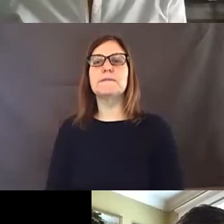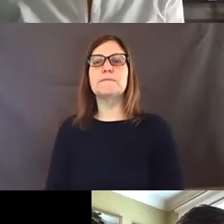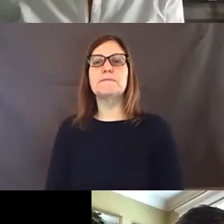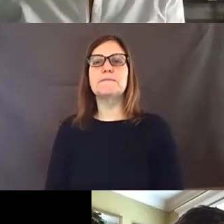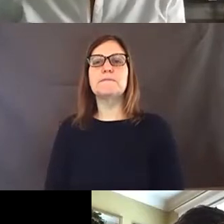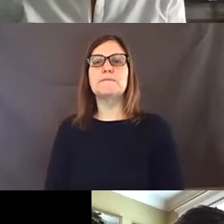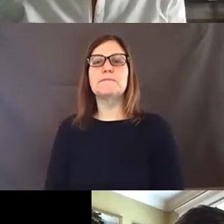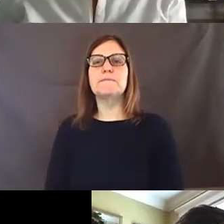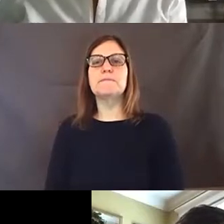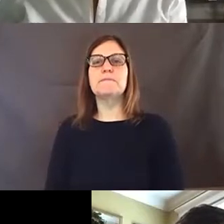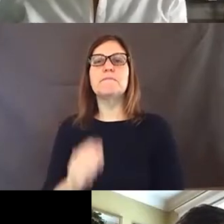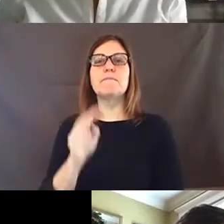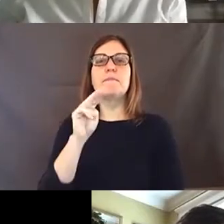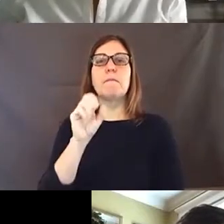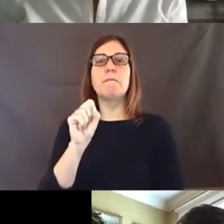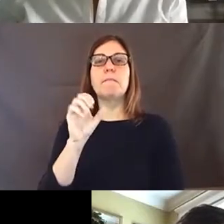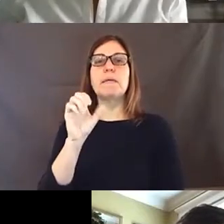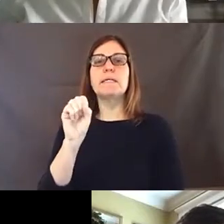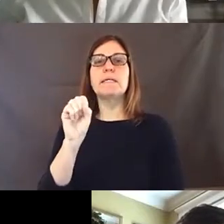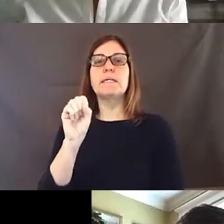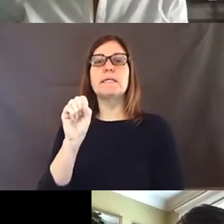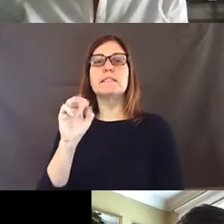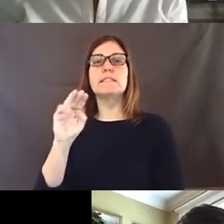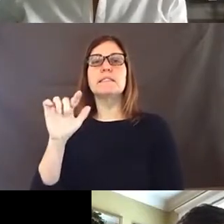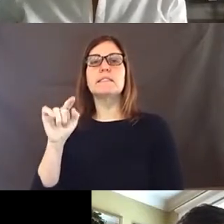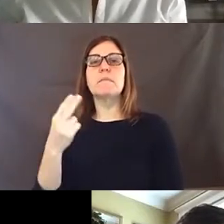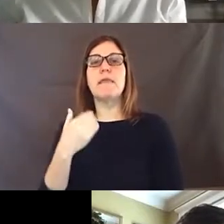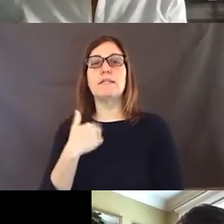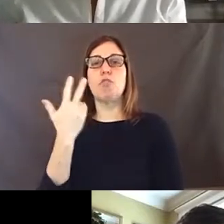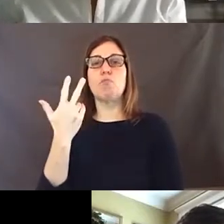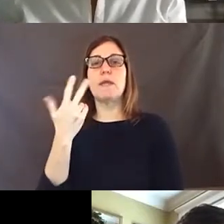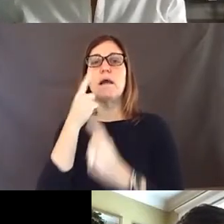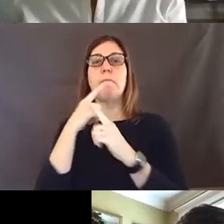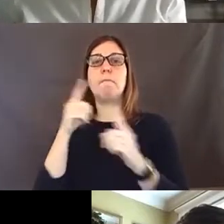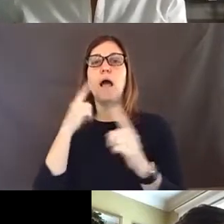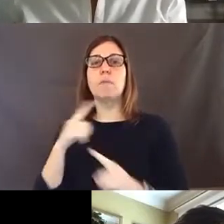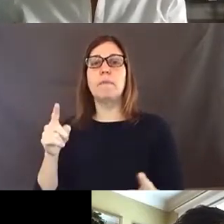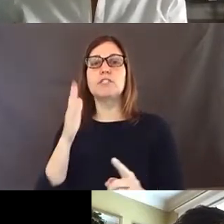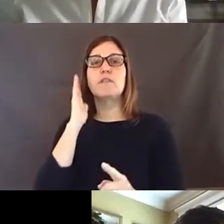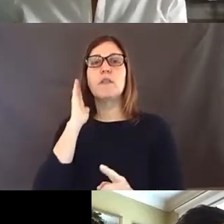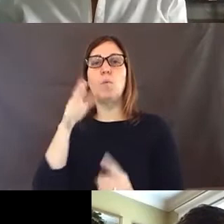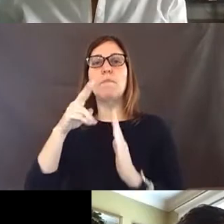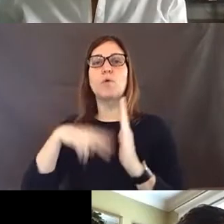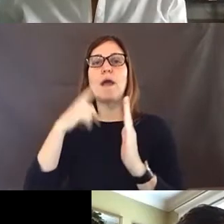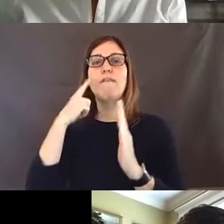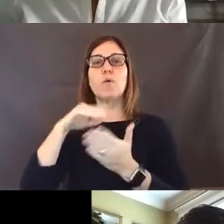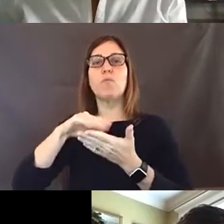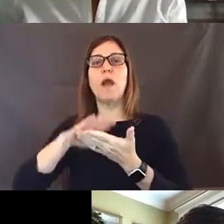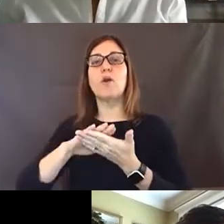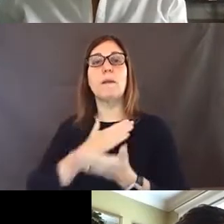Ms. Smith has three proclamations to be read in the record. If you would please read them.